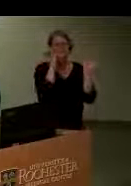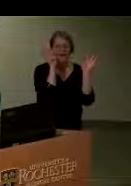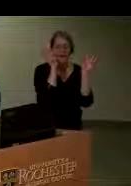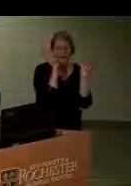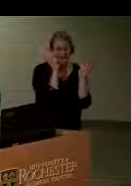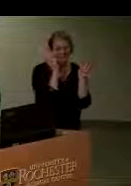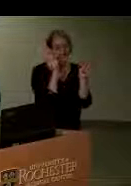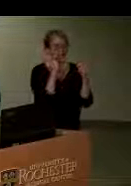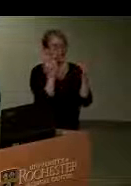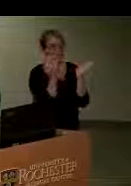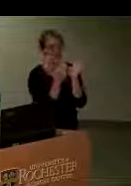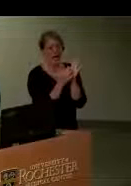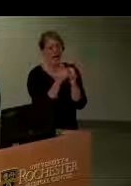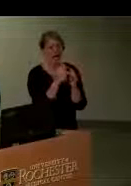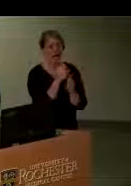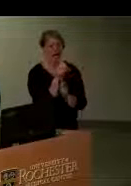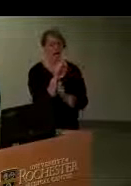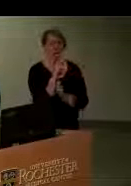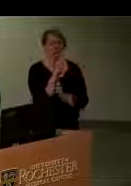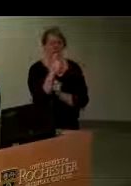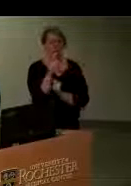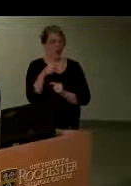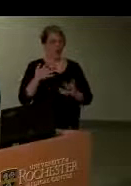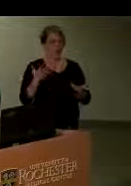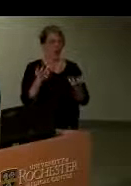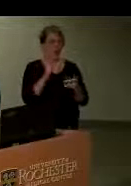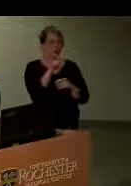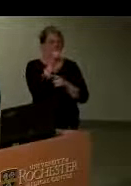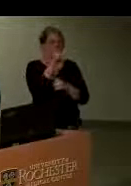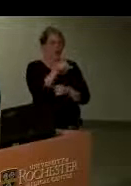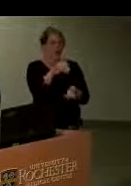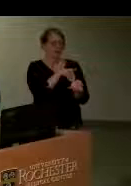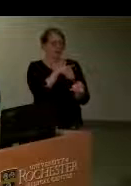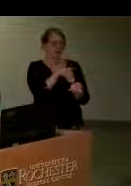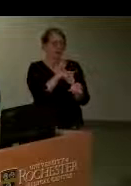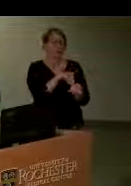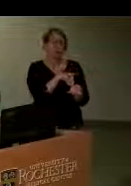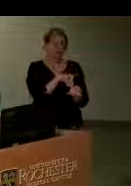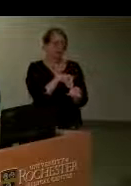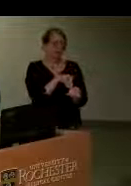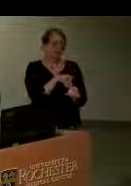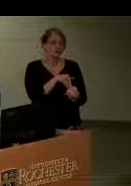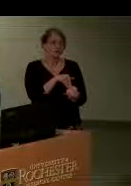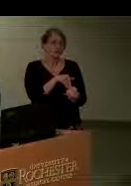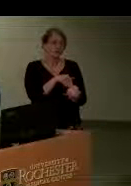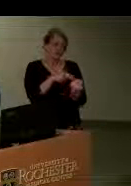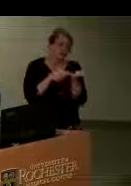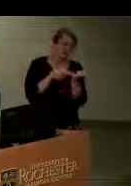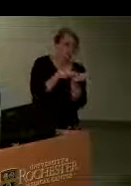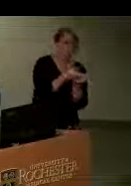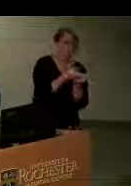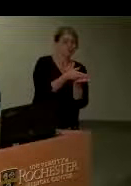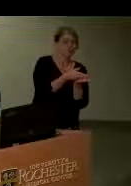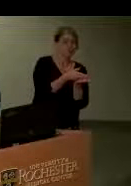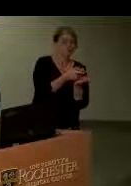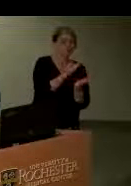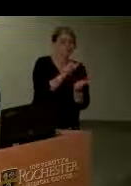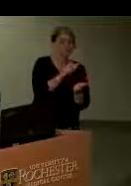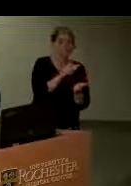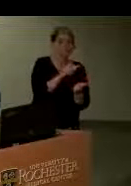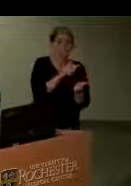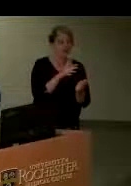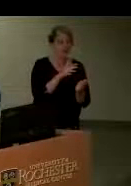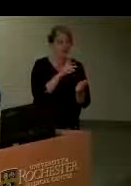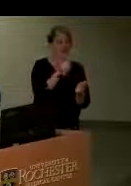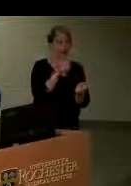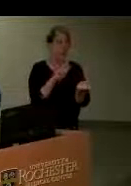once again, when Dave said, I only want people who love being a doctor, they all stood up. They didn't